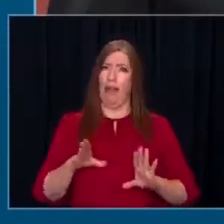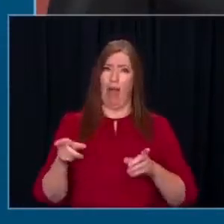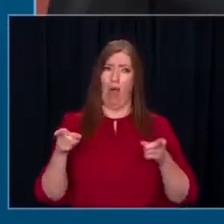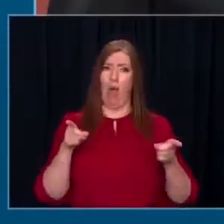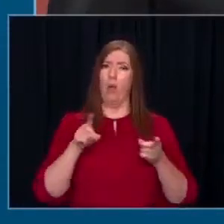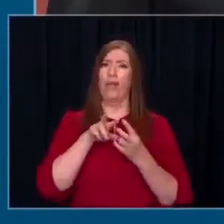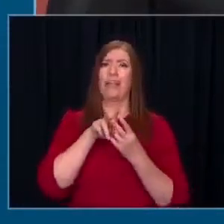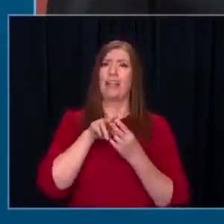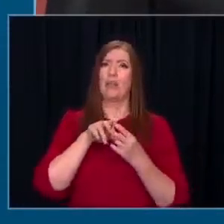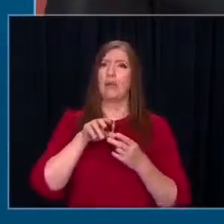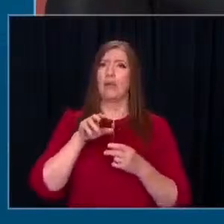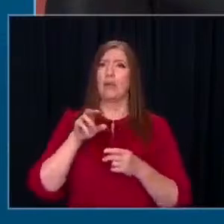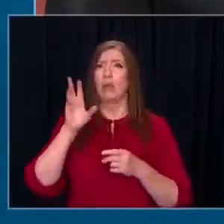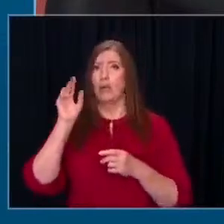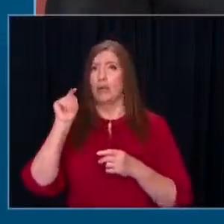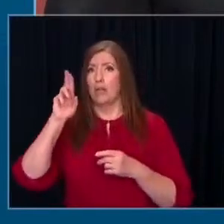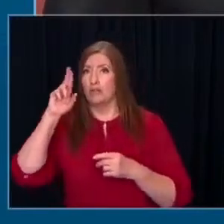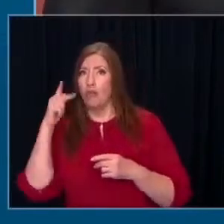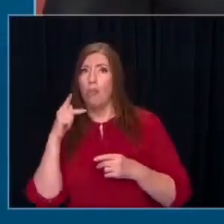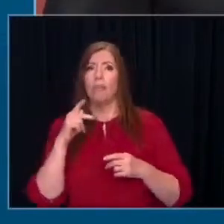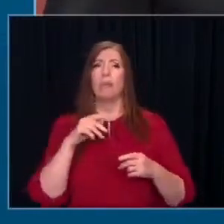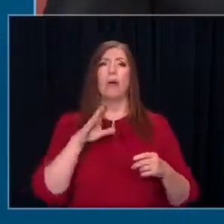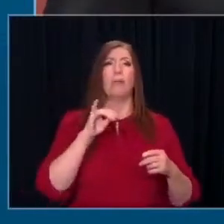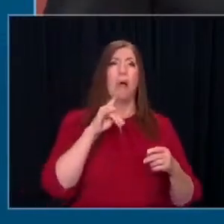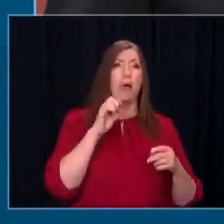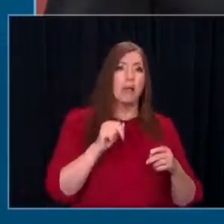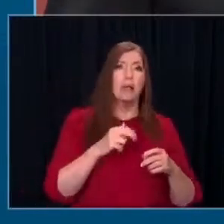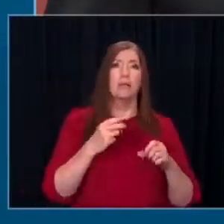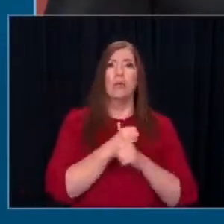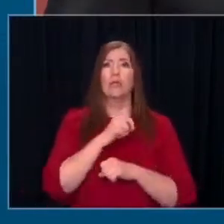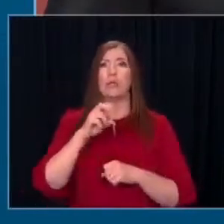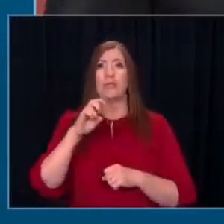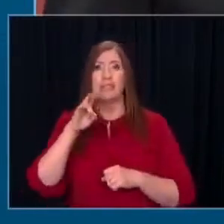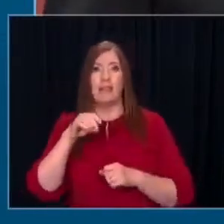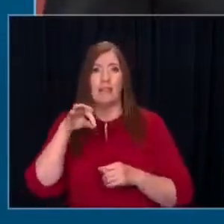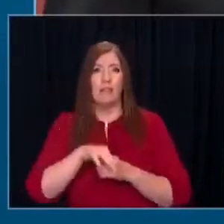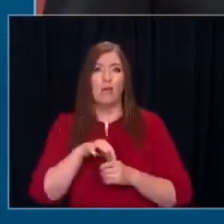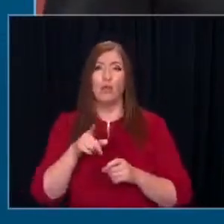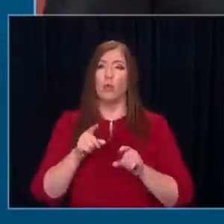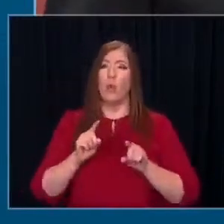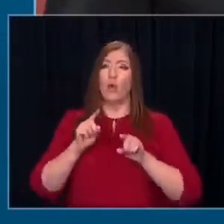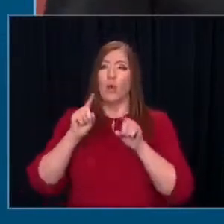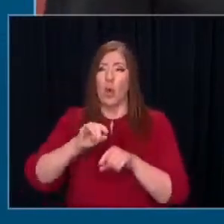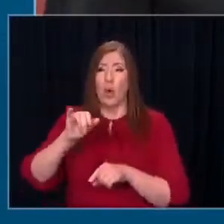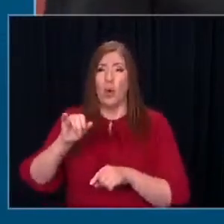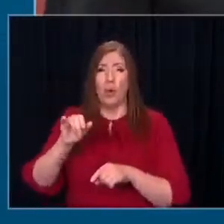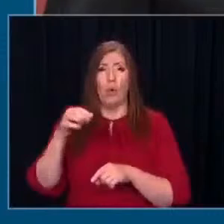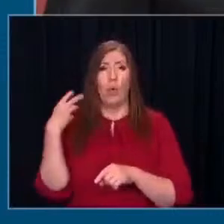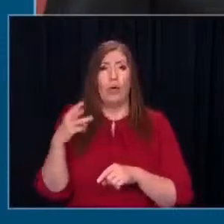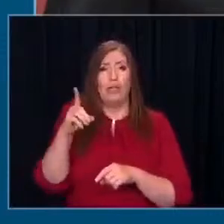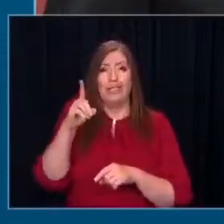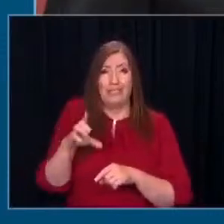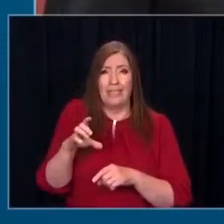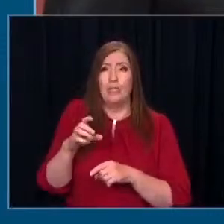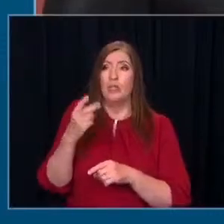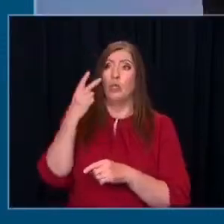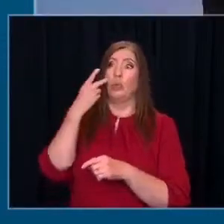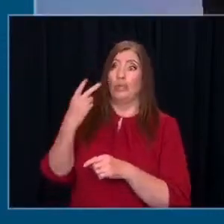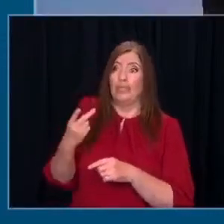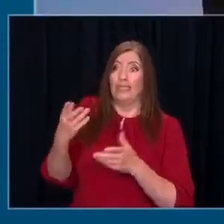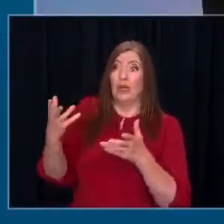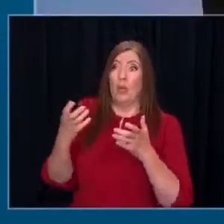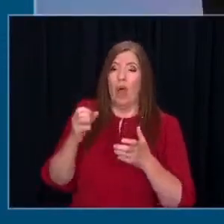the 270 electoral votes. When you traveled there, did you expect to witness that, or did you expect to help that along? No, I